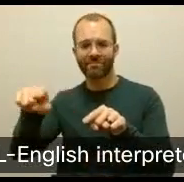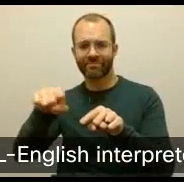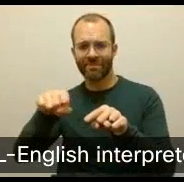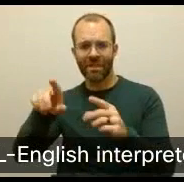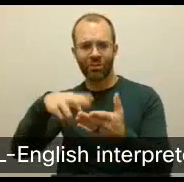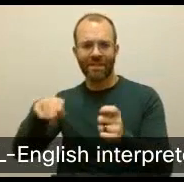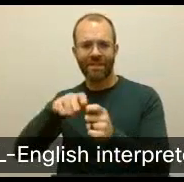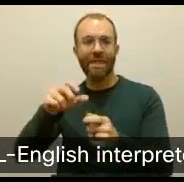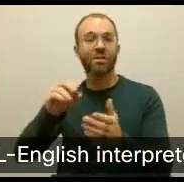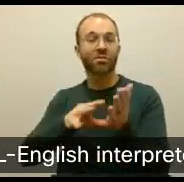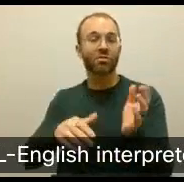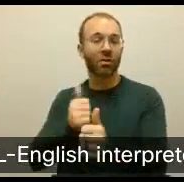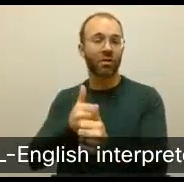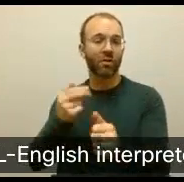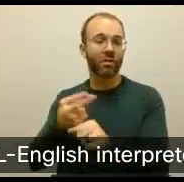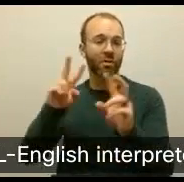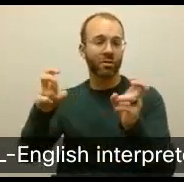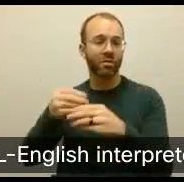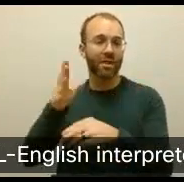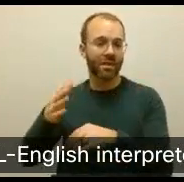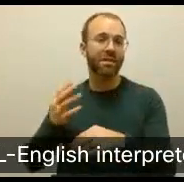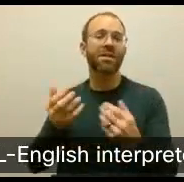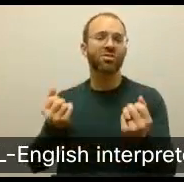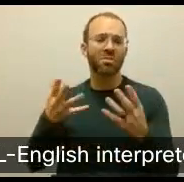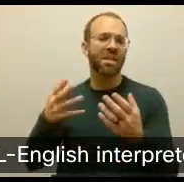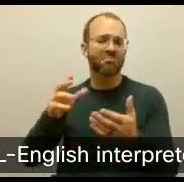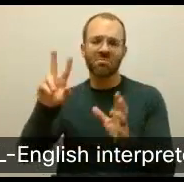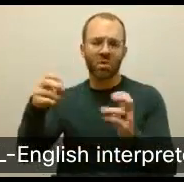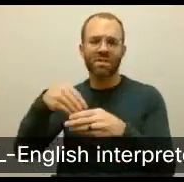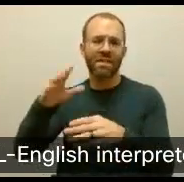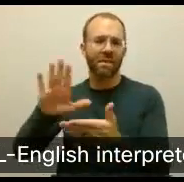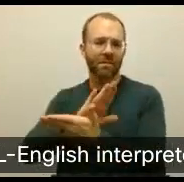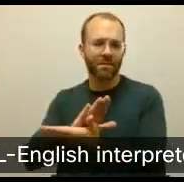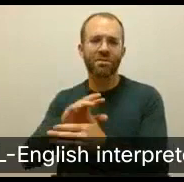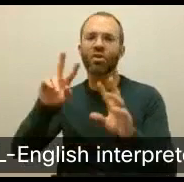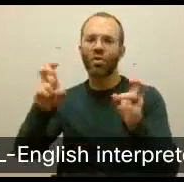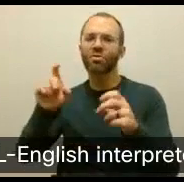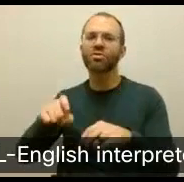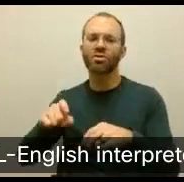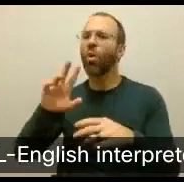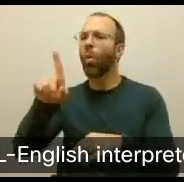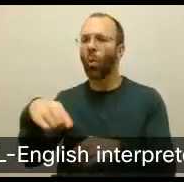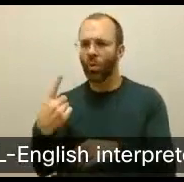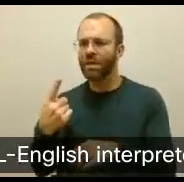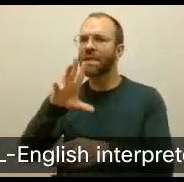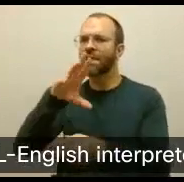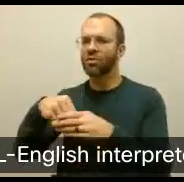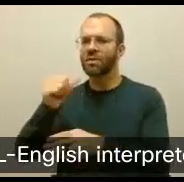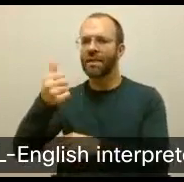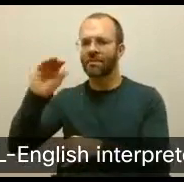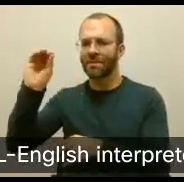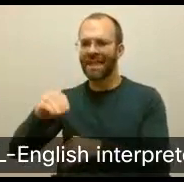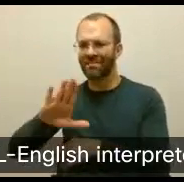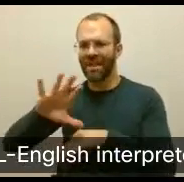in their notes because this results in too many quotes in their papers. Quotes should only make up 10% of a paper. And then I have